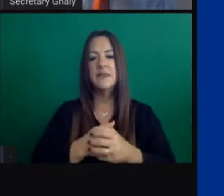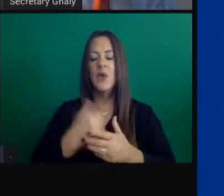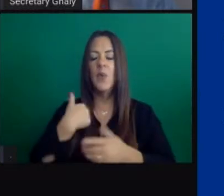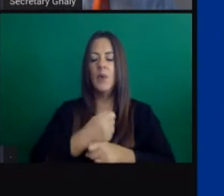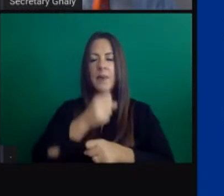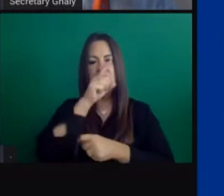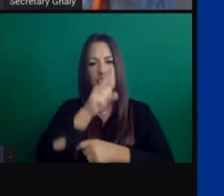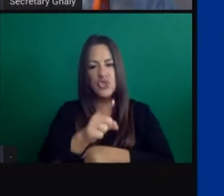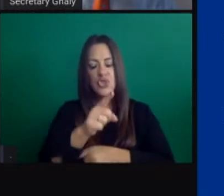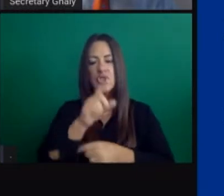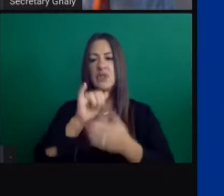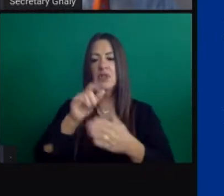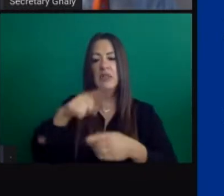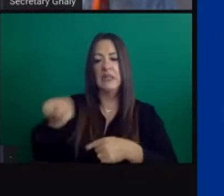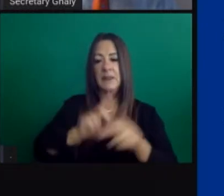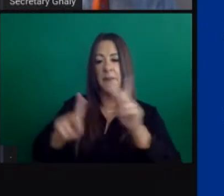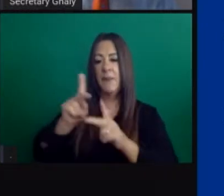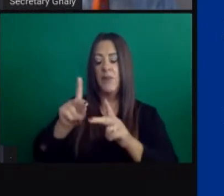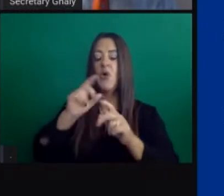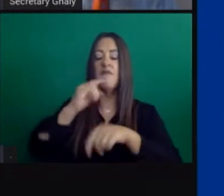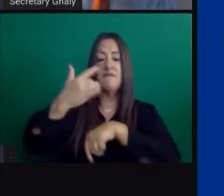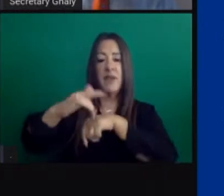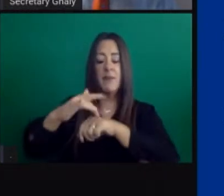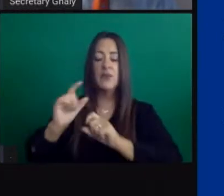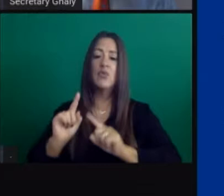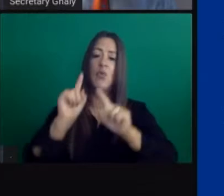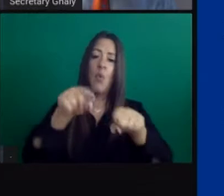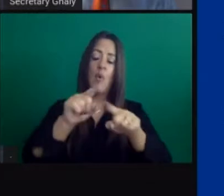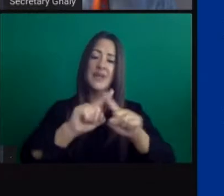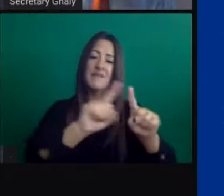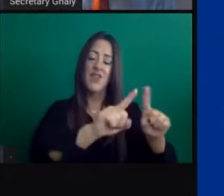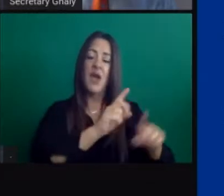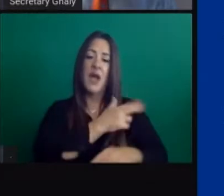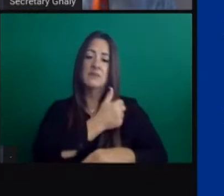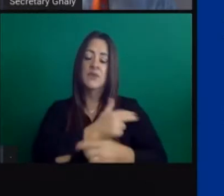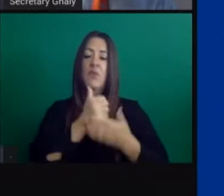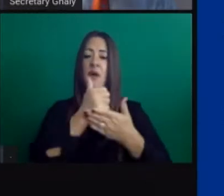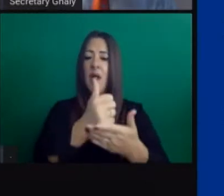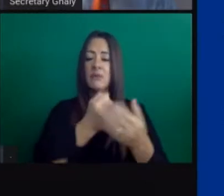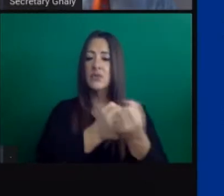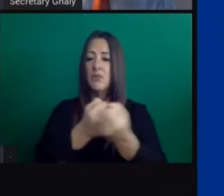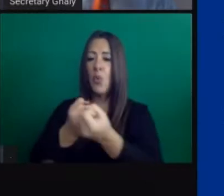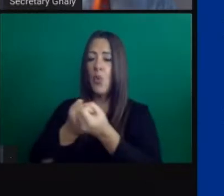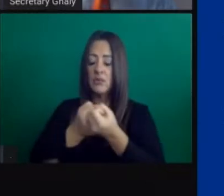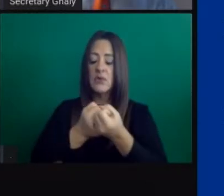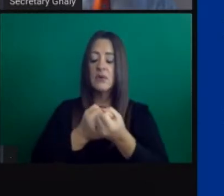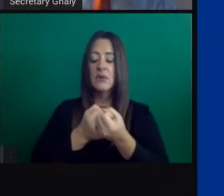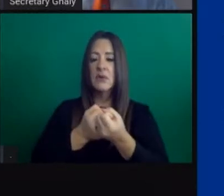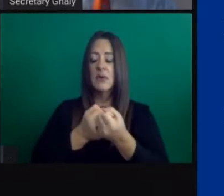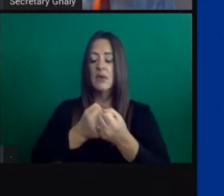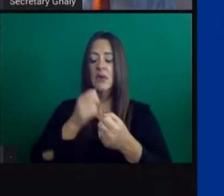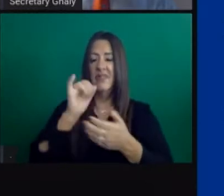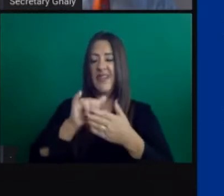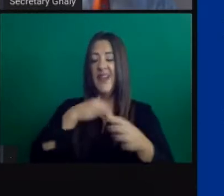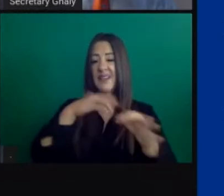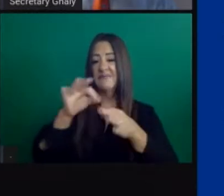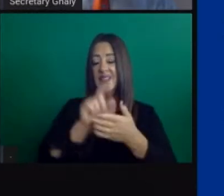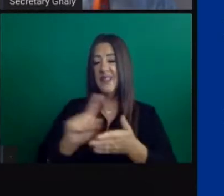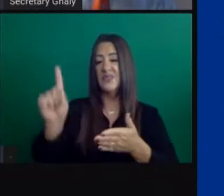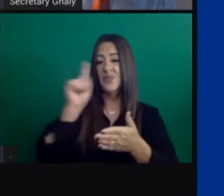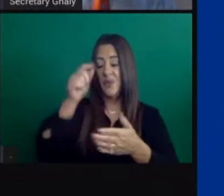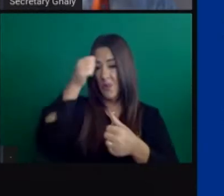for critically ill patients, and continuing to build up that capacity that I described last week in